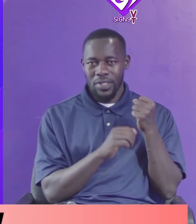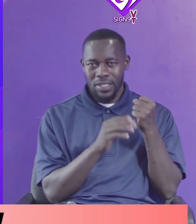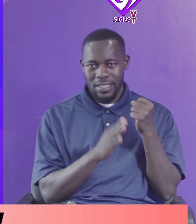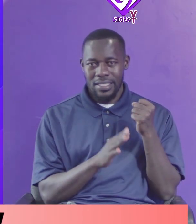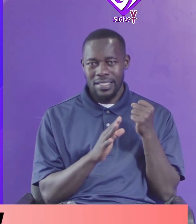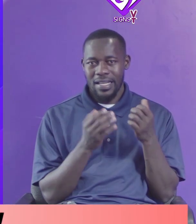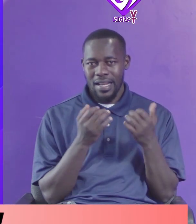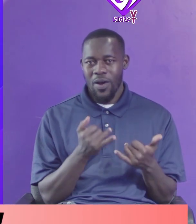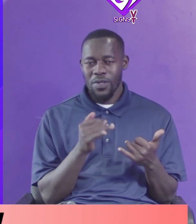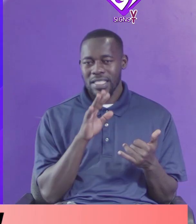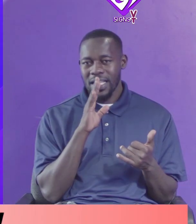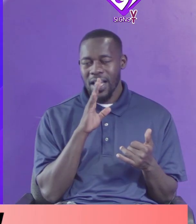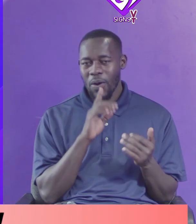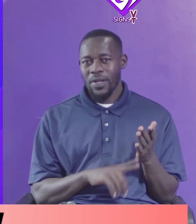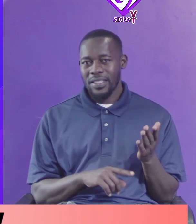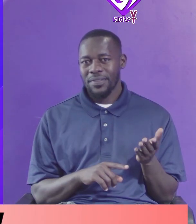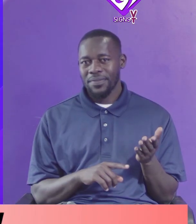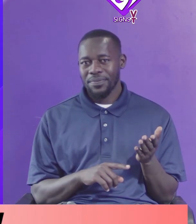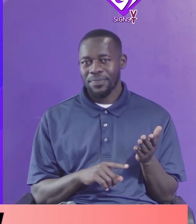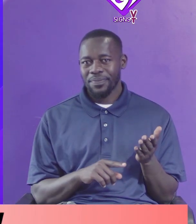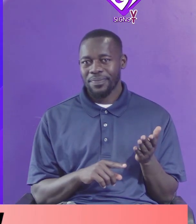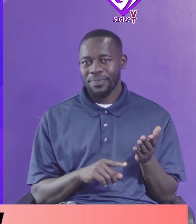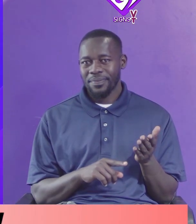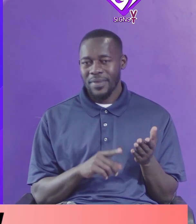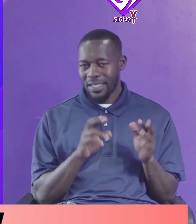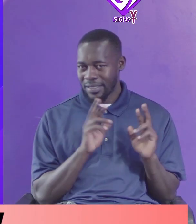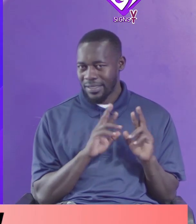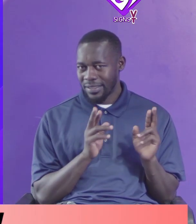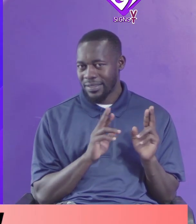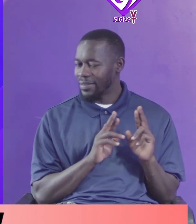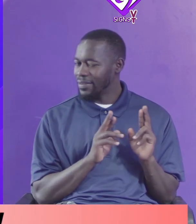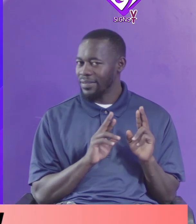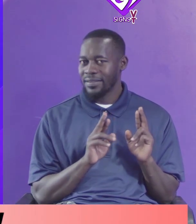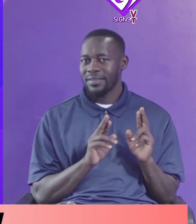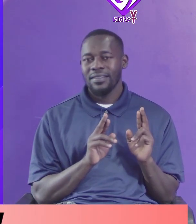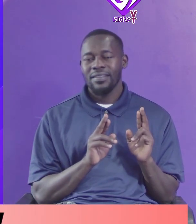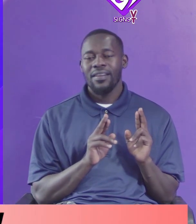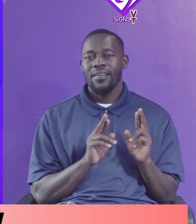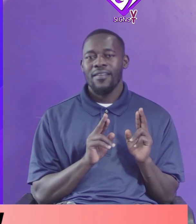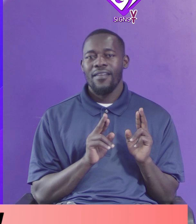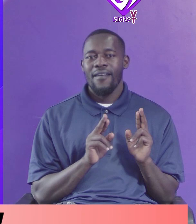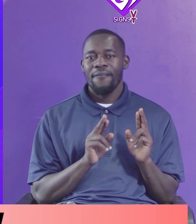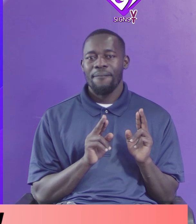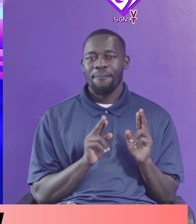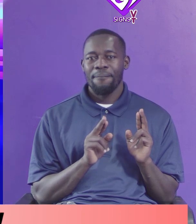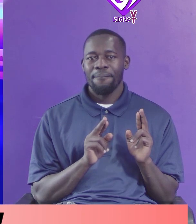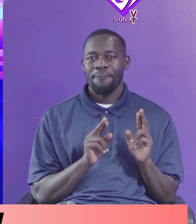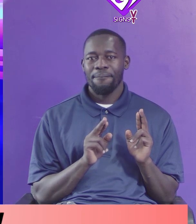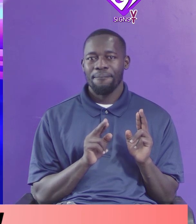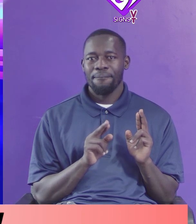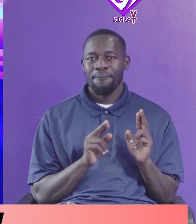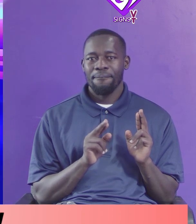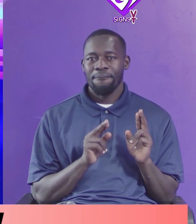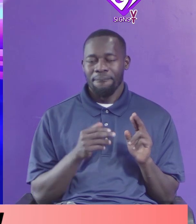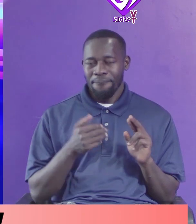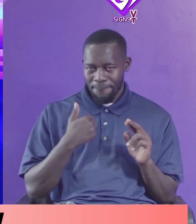no problem. As far as the staff is concerned. Well, speak to it, please. Yeah, I think these are really...